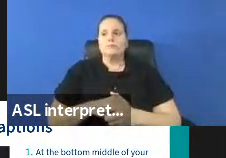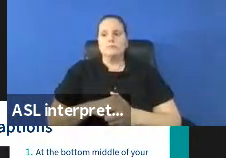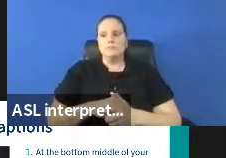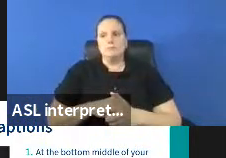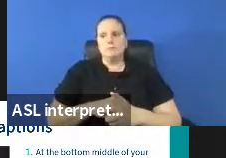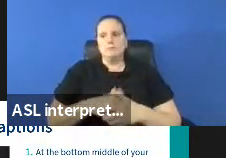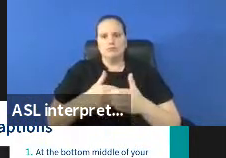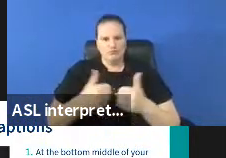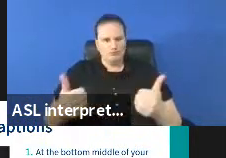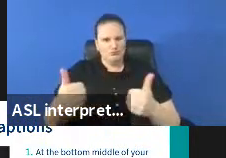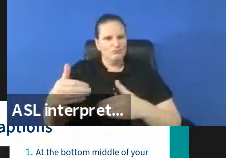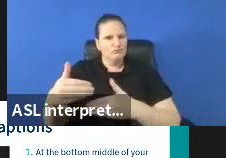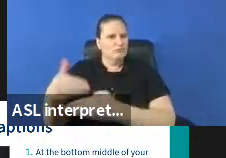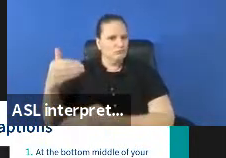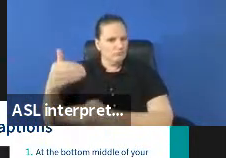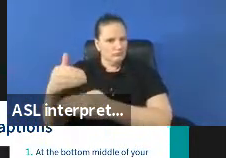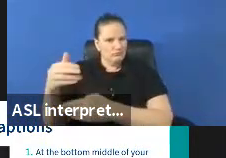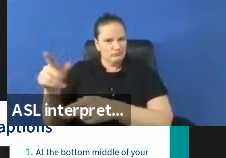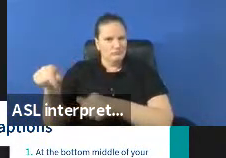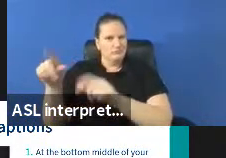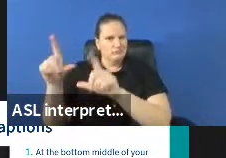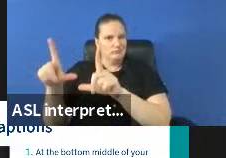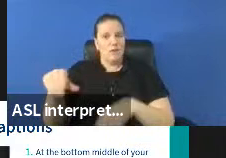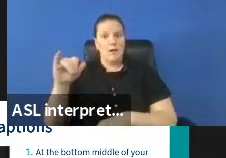browser window. It's